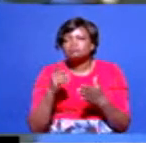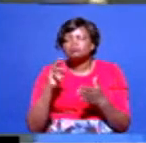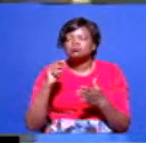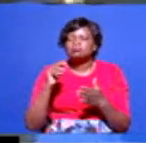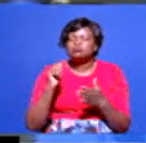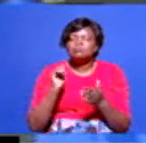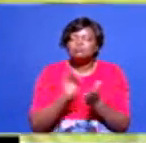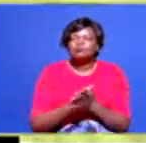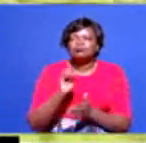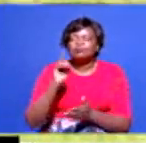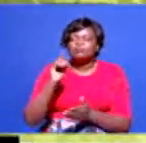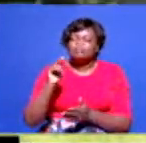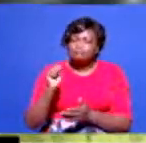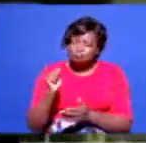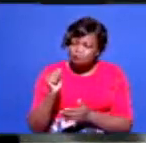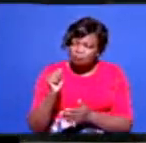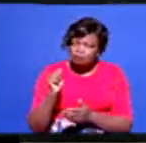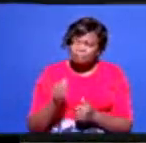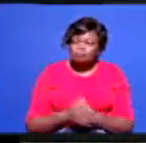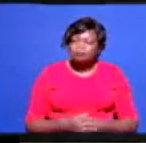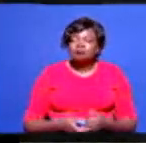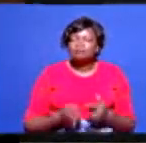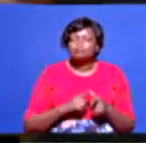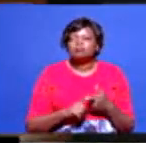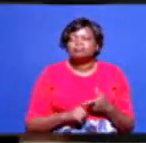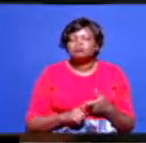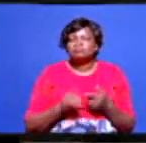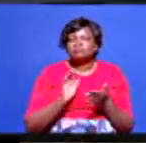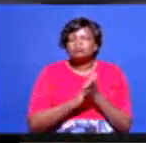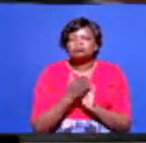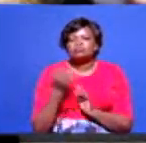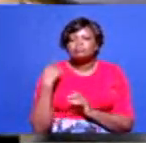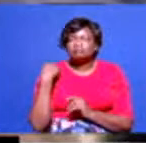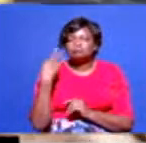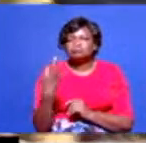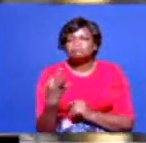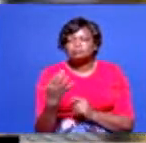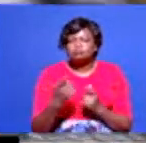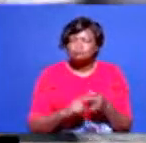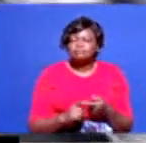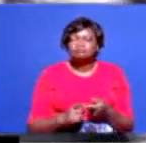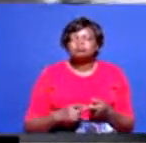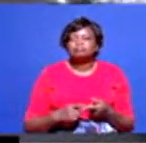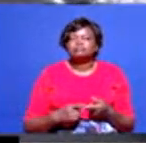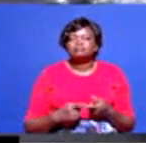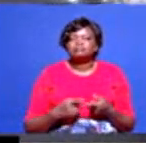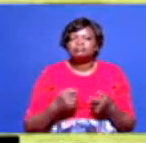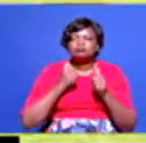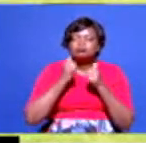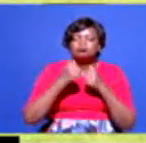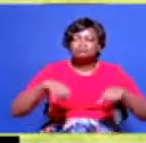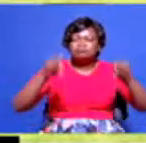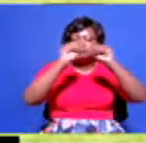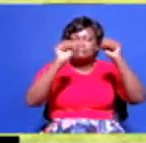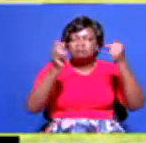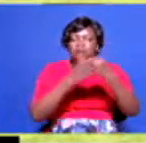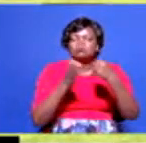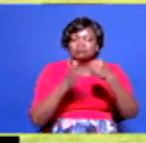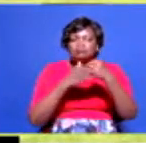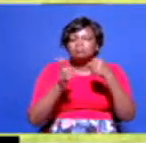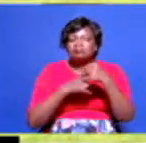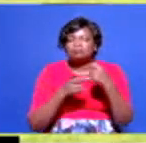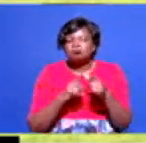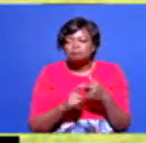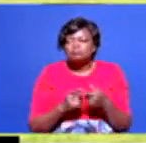Jaramogi Oginga Odinga. Kibaki came in third. He ran for presidency again in 1997, this time round